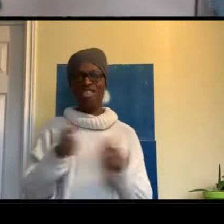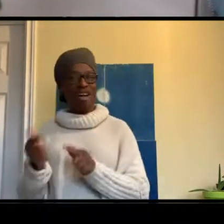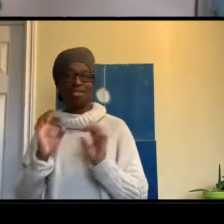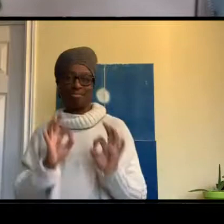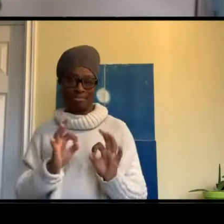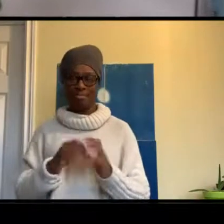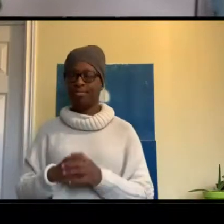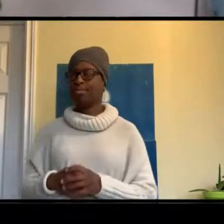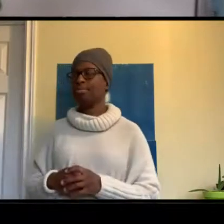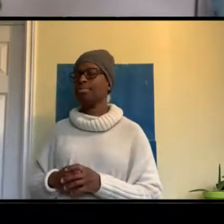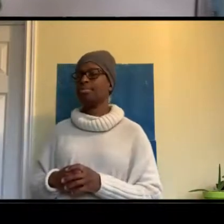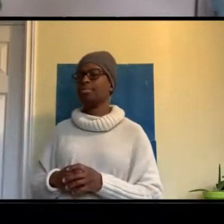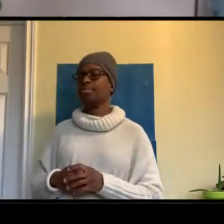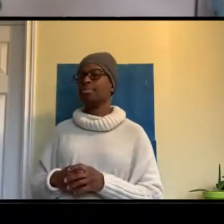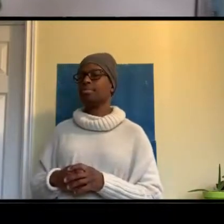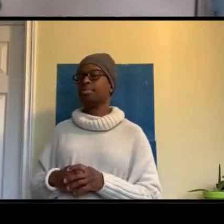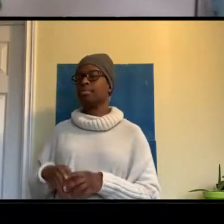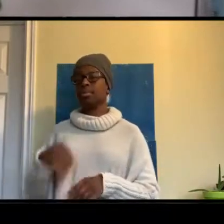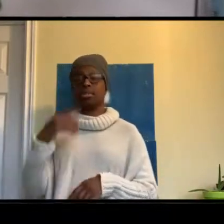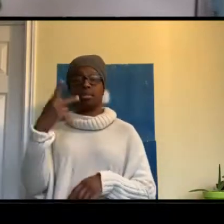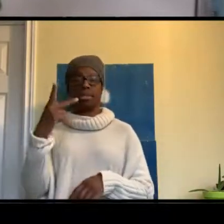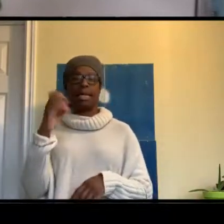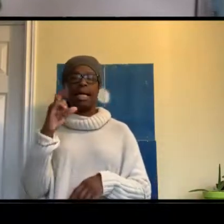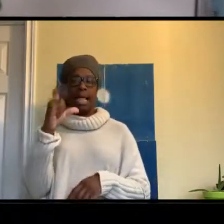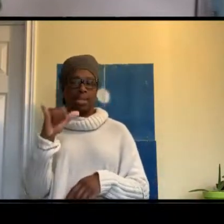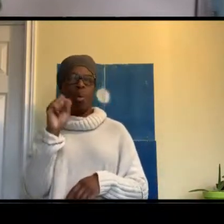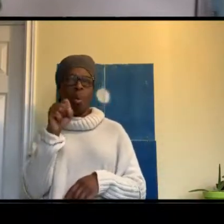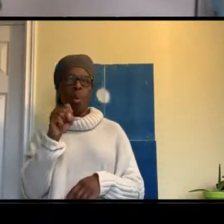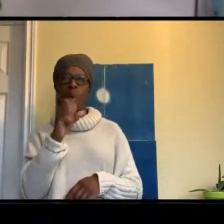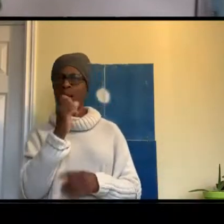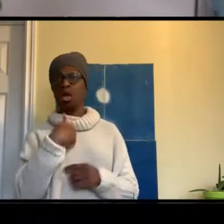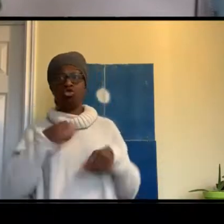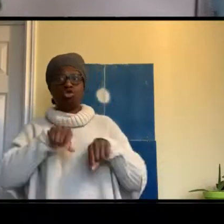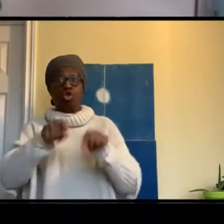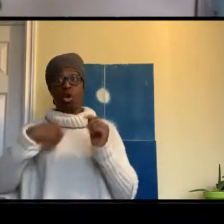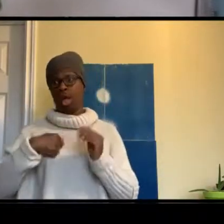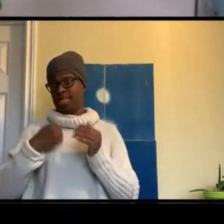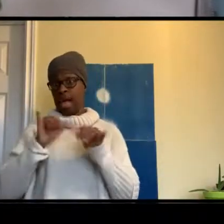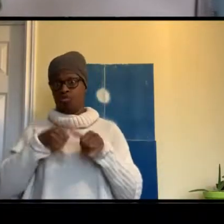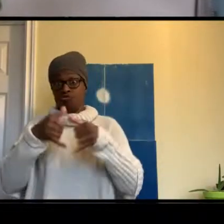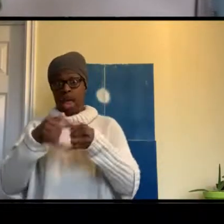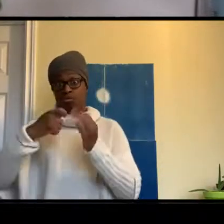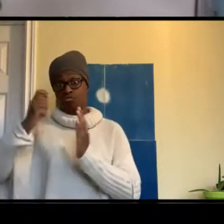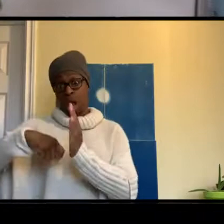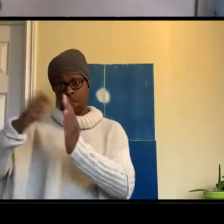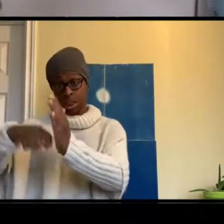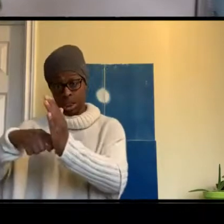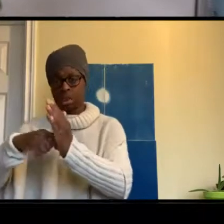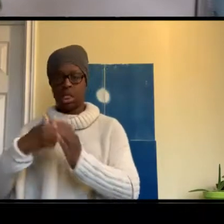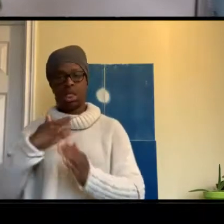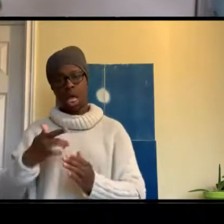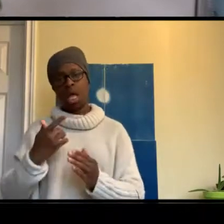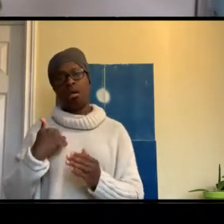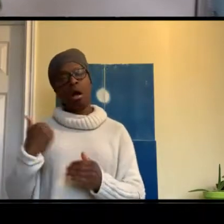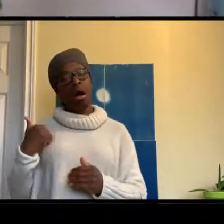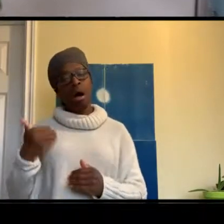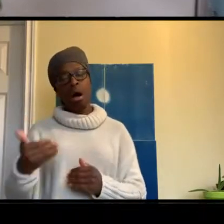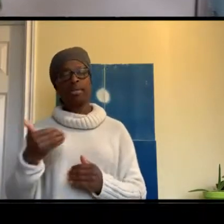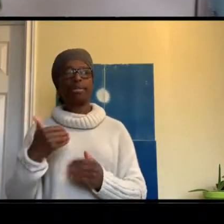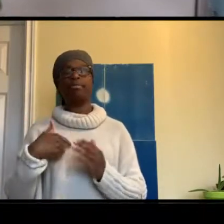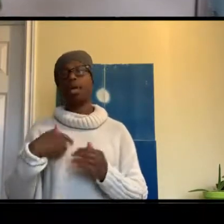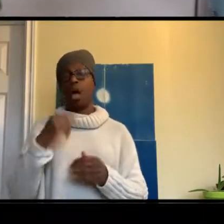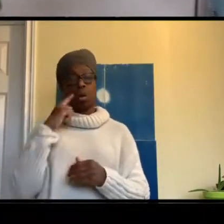to be like, oh, we're all feeling the same way. I know like during the months of like October through to November is